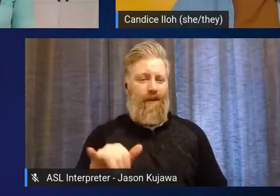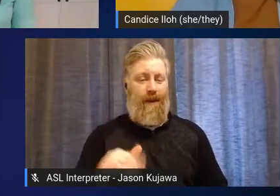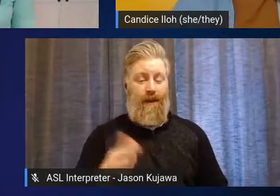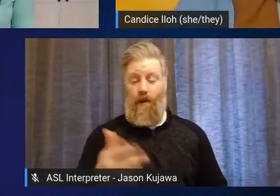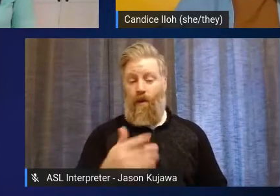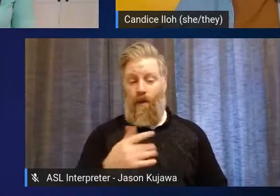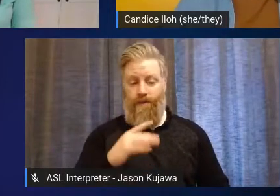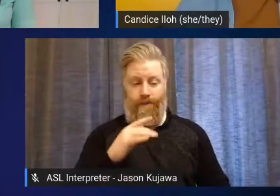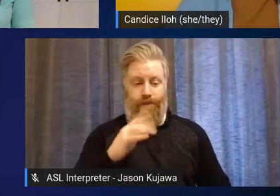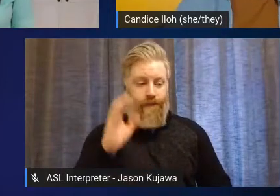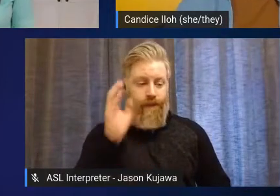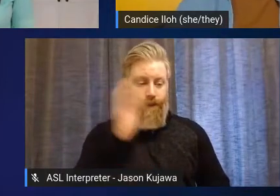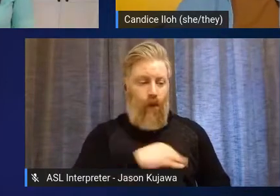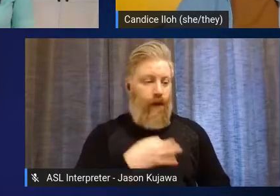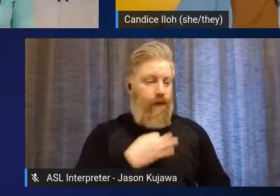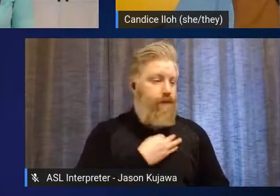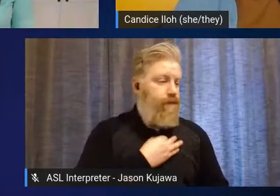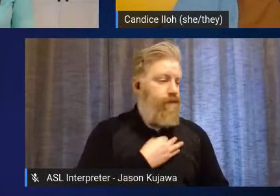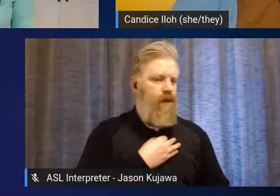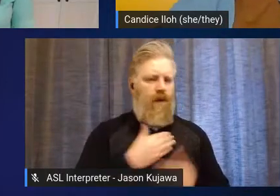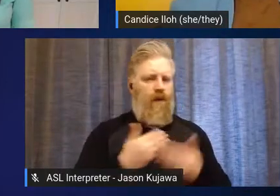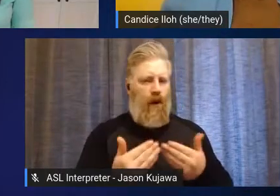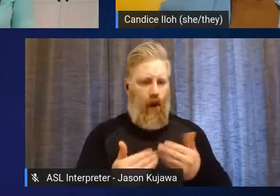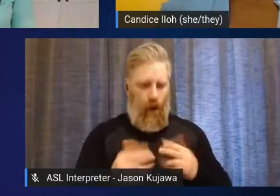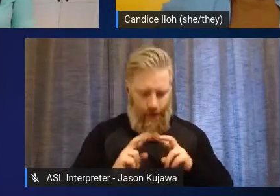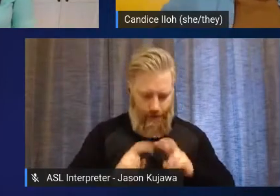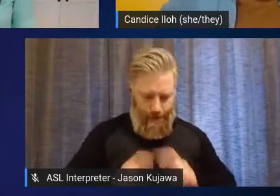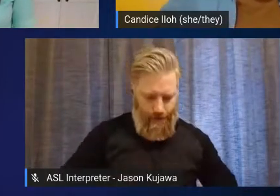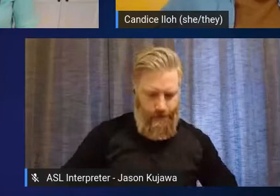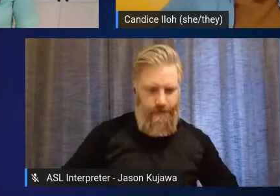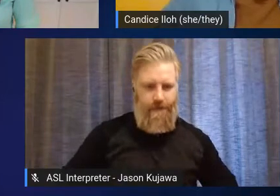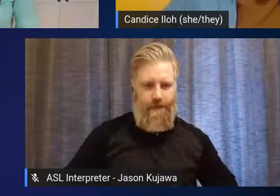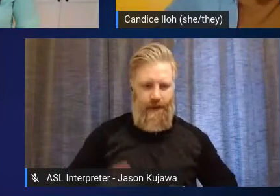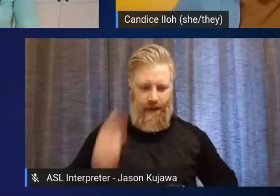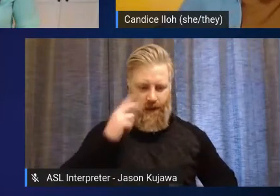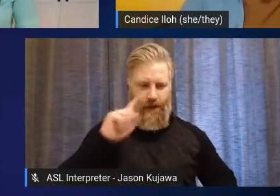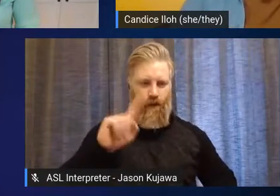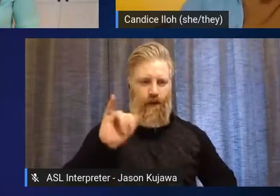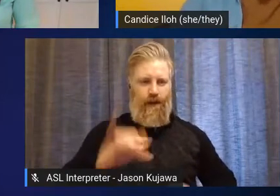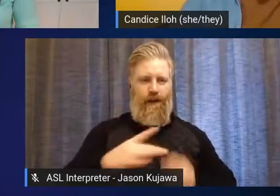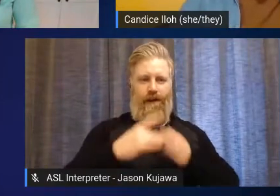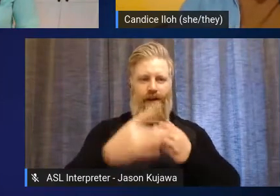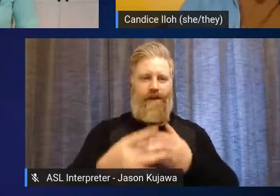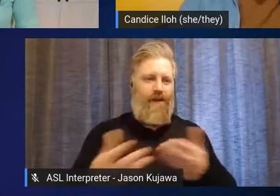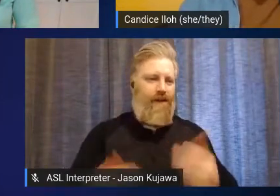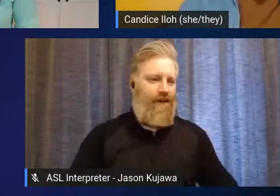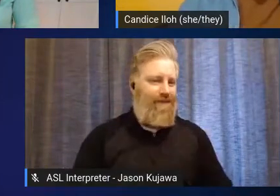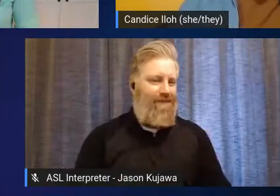it. You don't know where it's going to end up, but don't be afraid to explore it and see where it leads you.